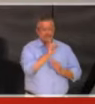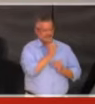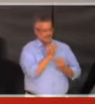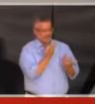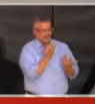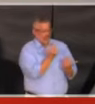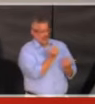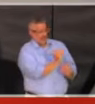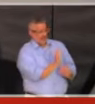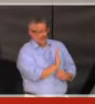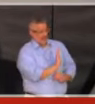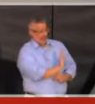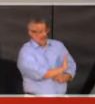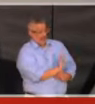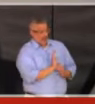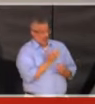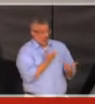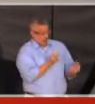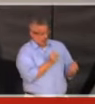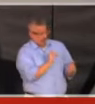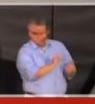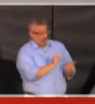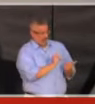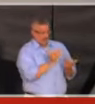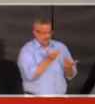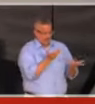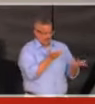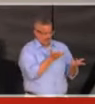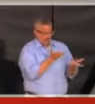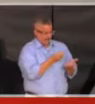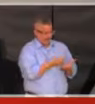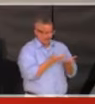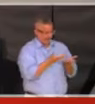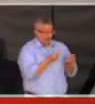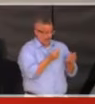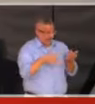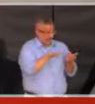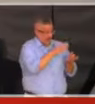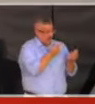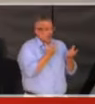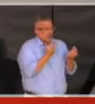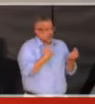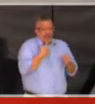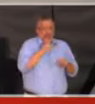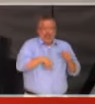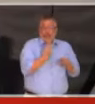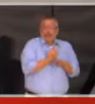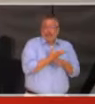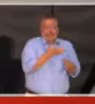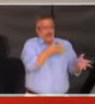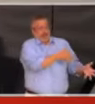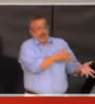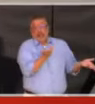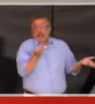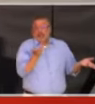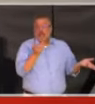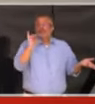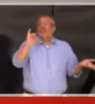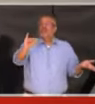limited in their options on how to use the surplus land or their facilities. This bill